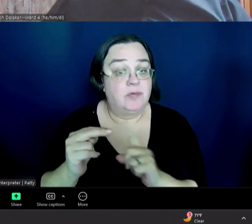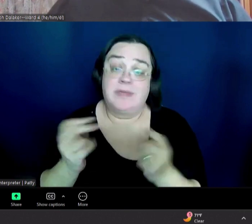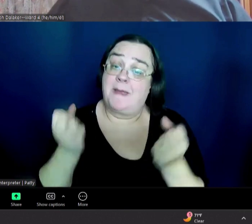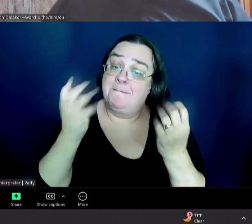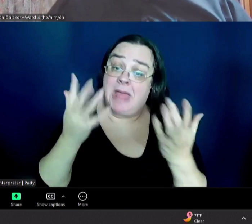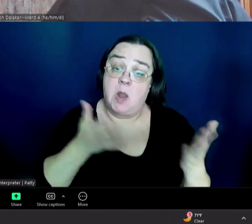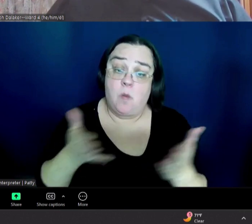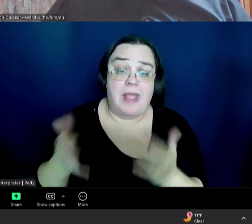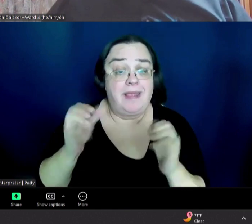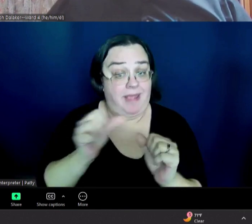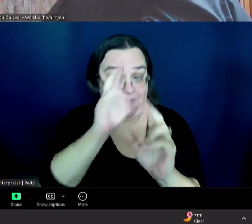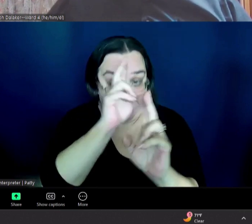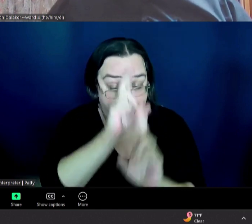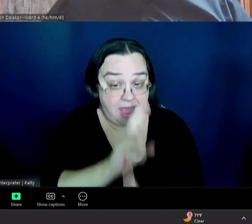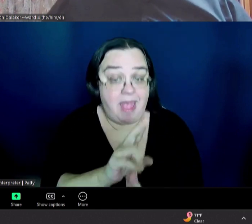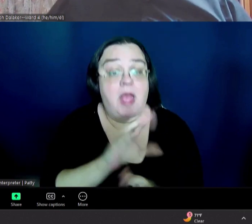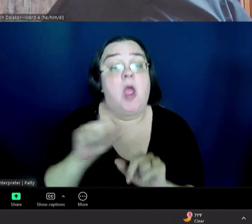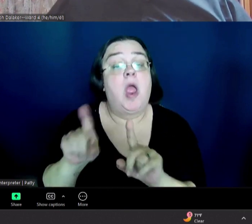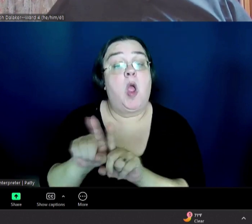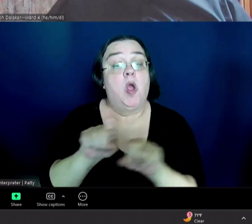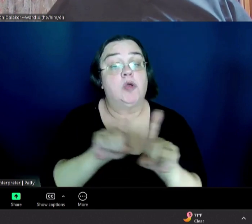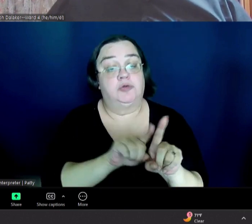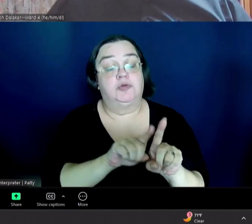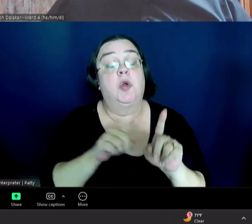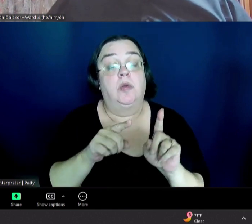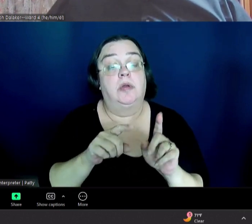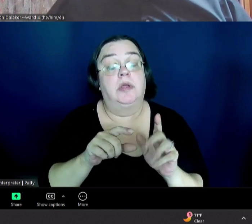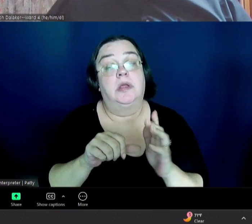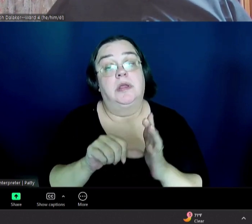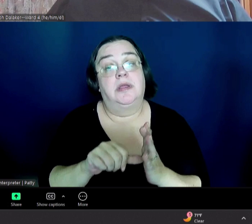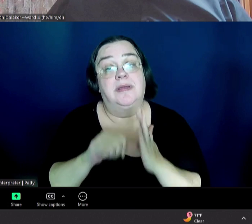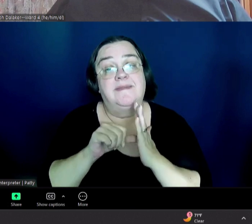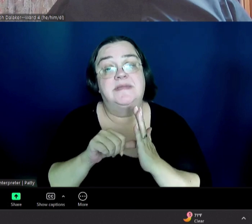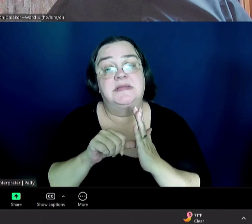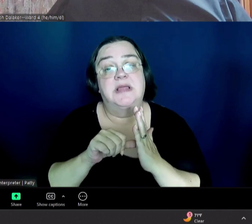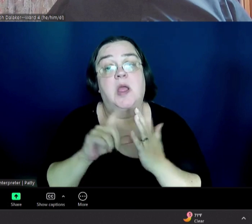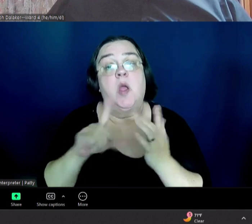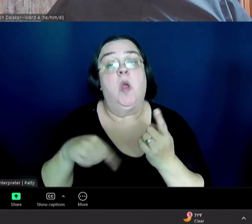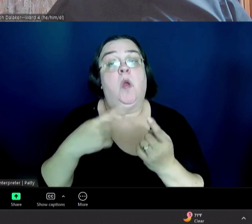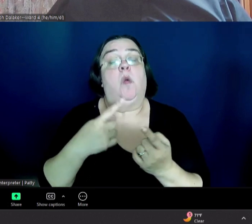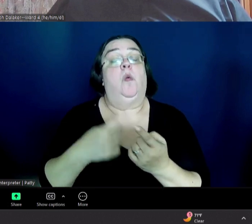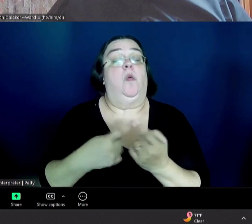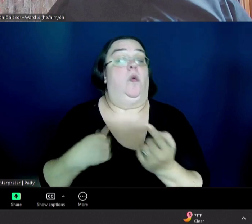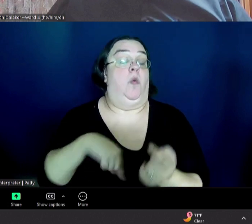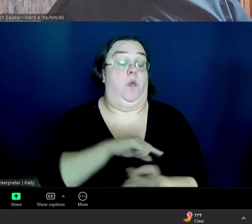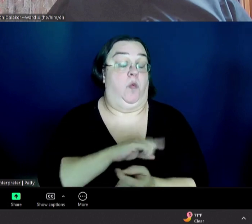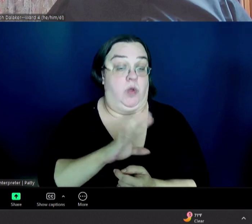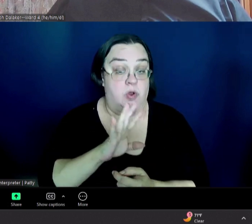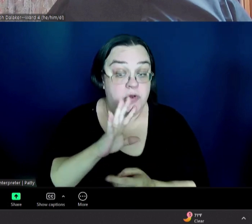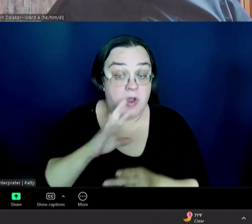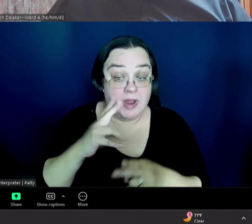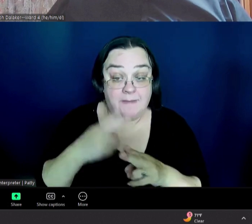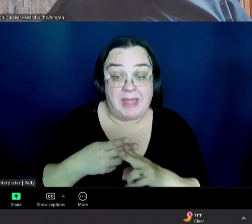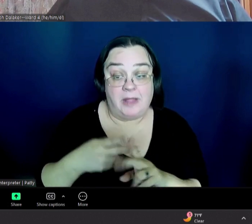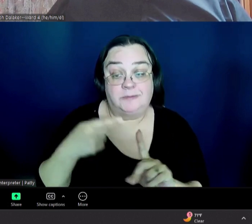and to also point out that when we're talking about the